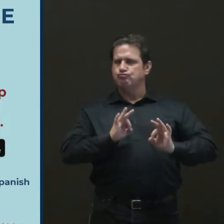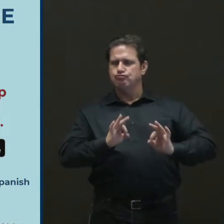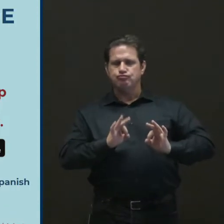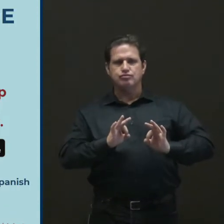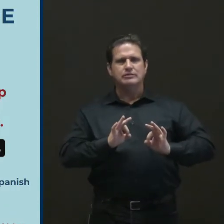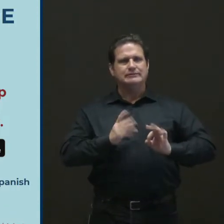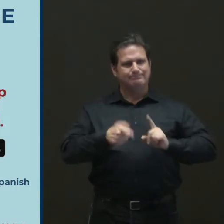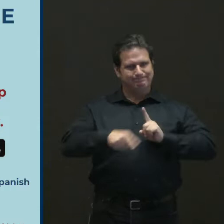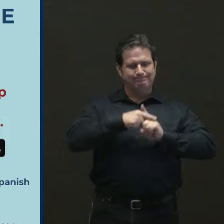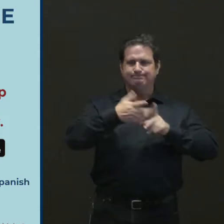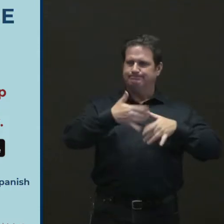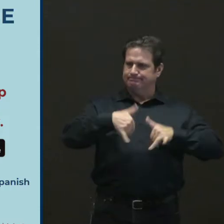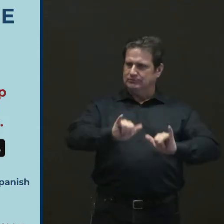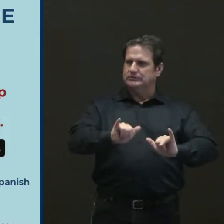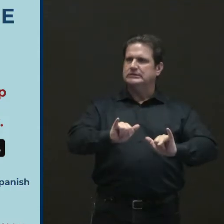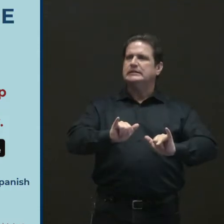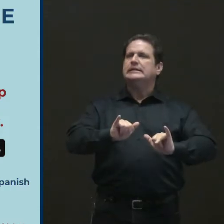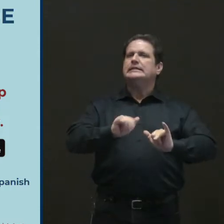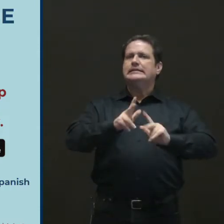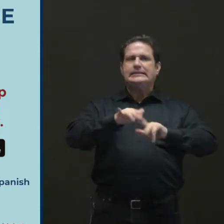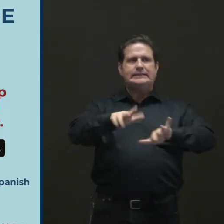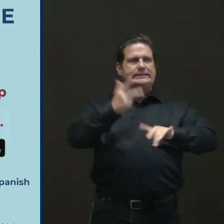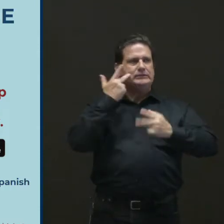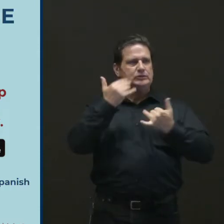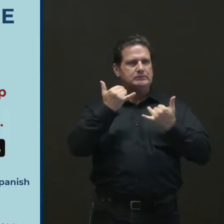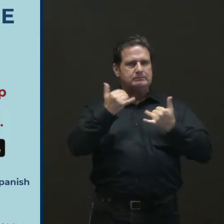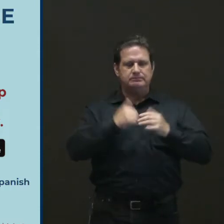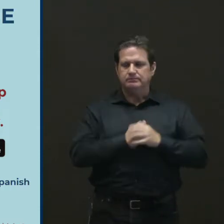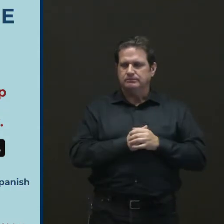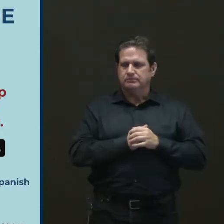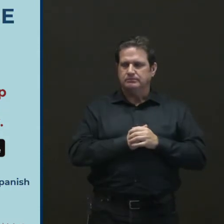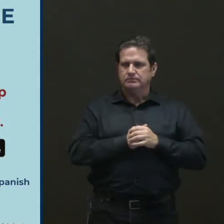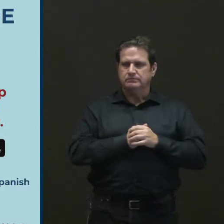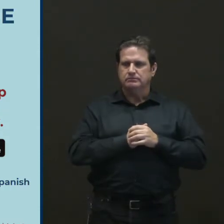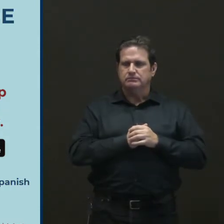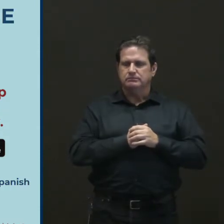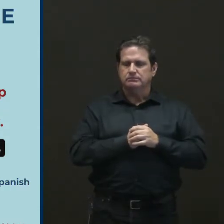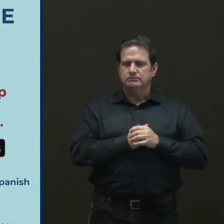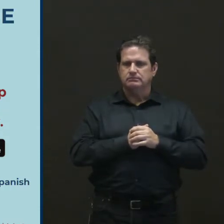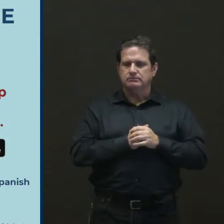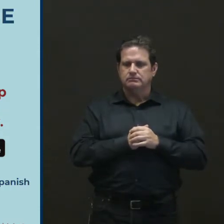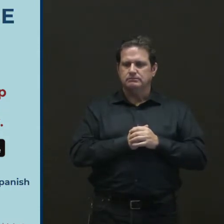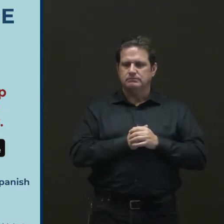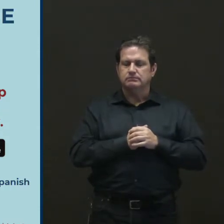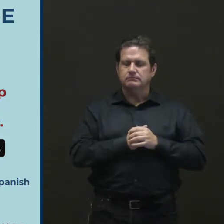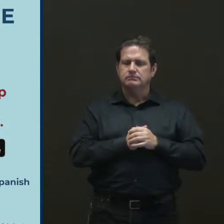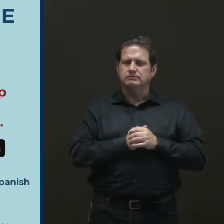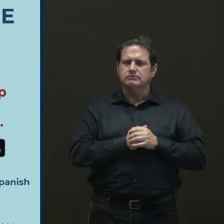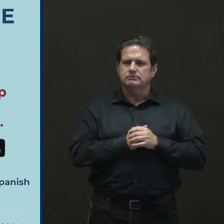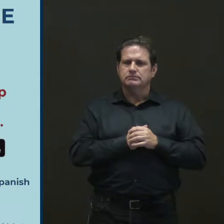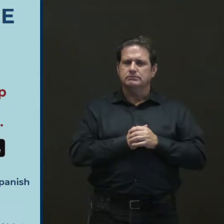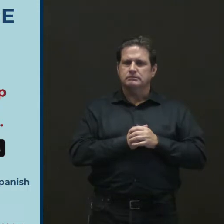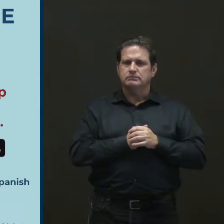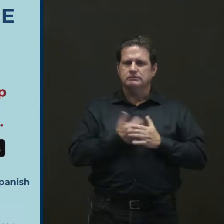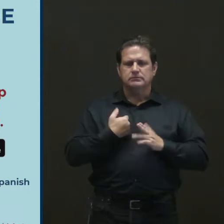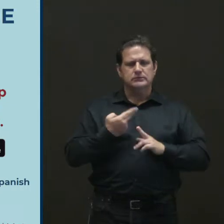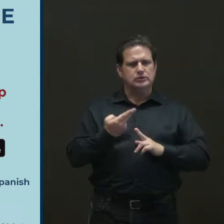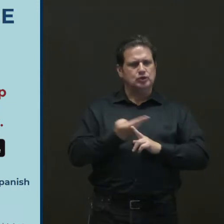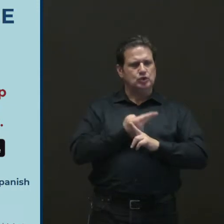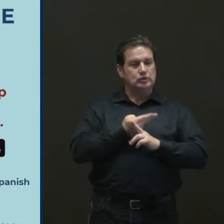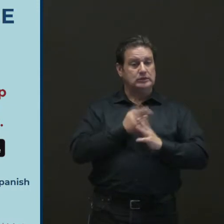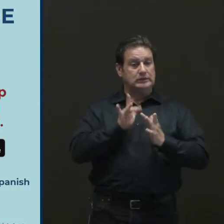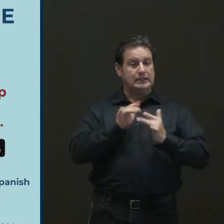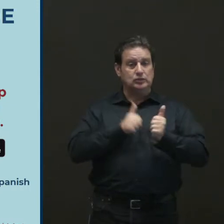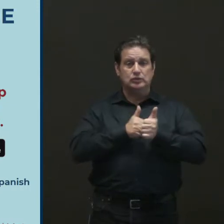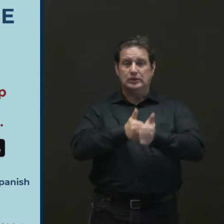asymptomatic spread that we would ultimately see. And so we essentially used our contact